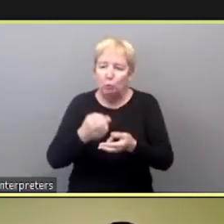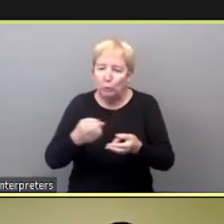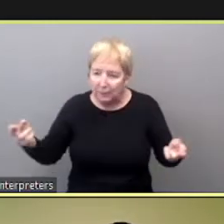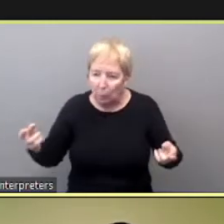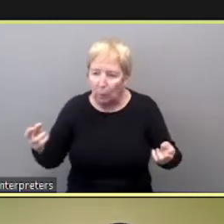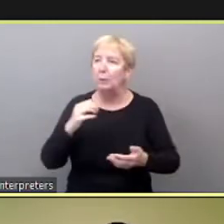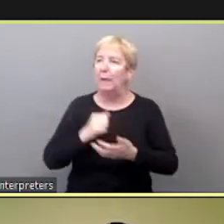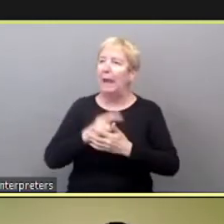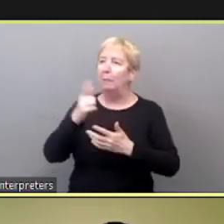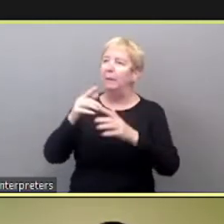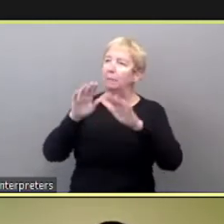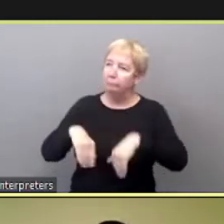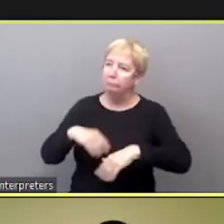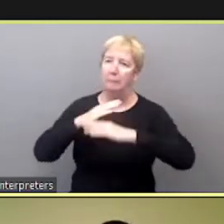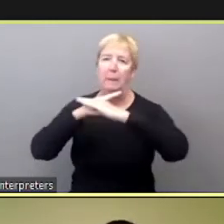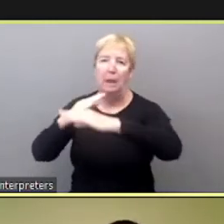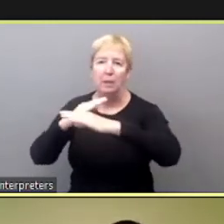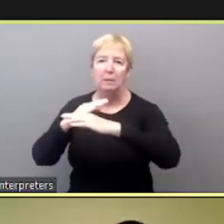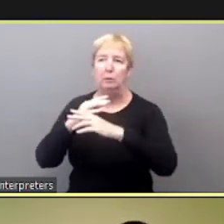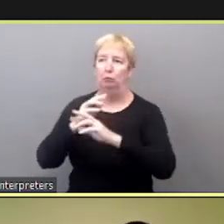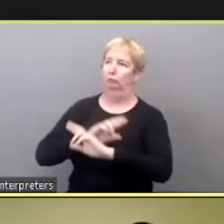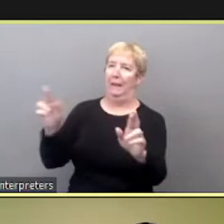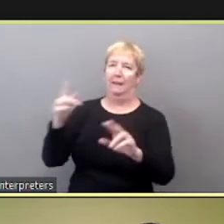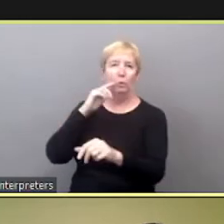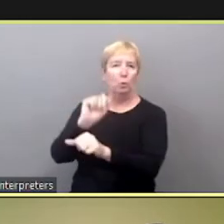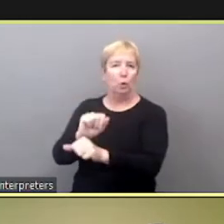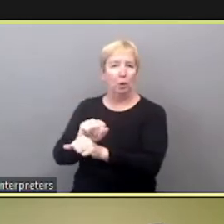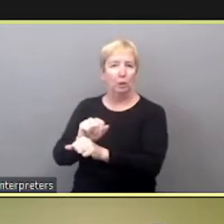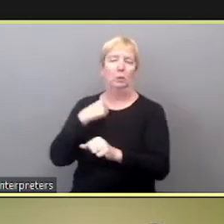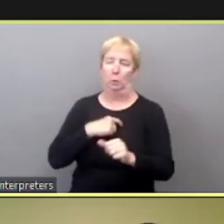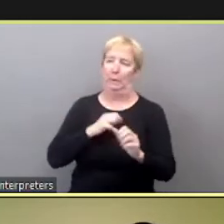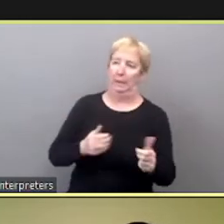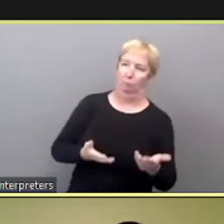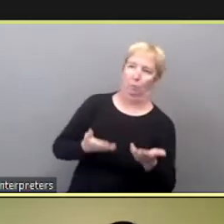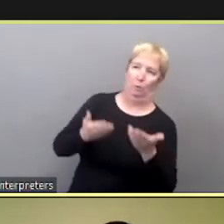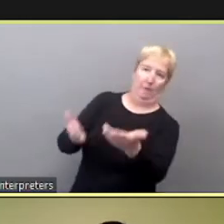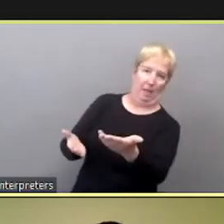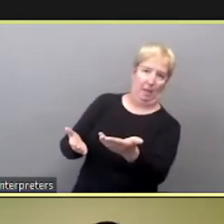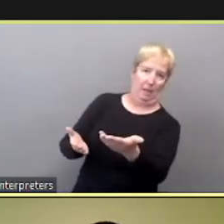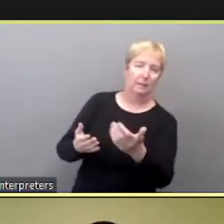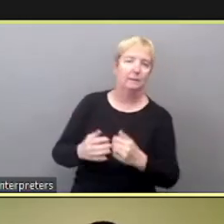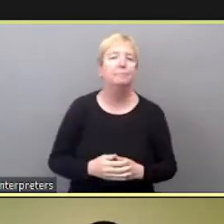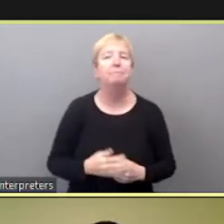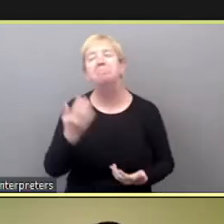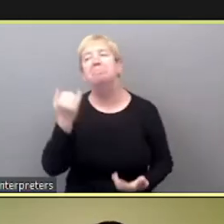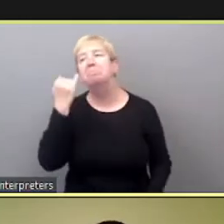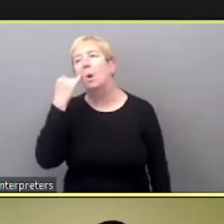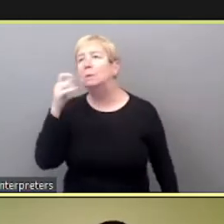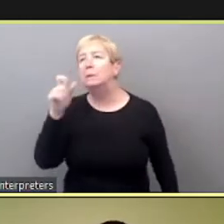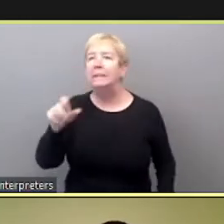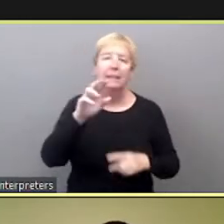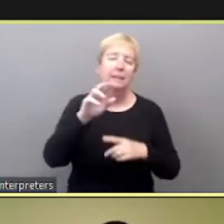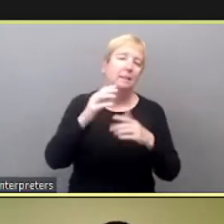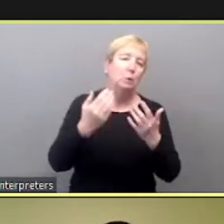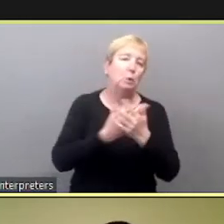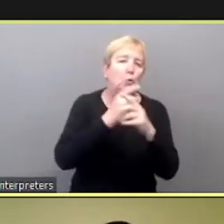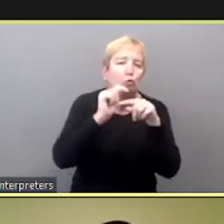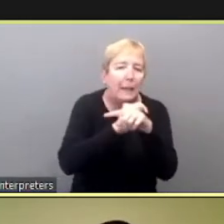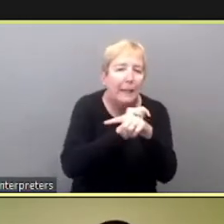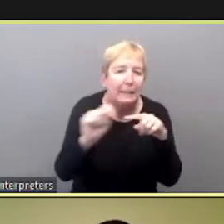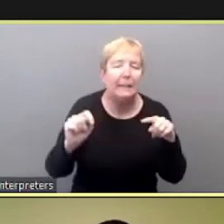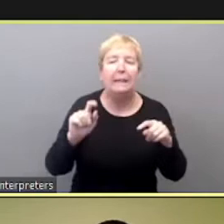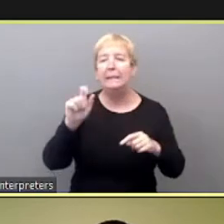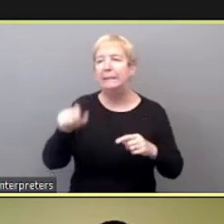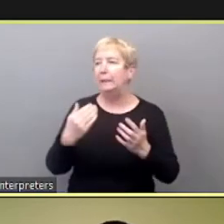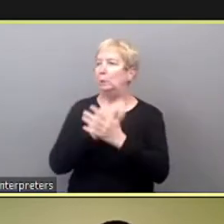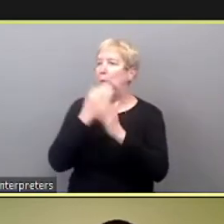other challenges to getting back to work. And some of those barriers were going to include, retraining, retooling, obtaining skills